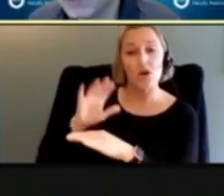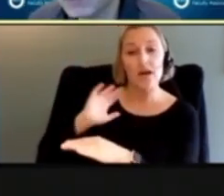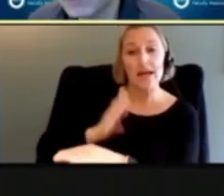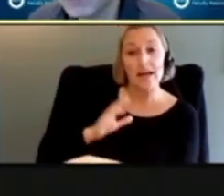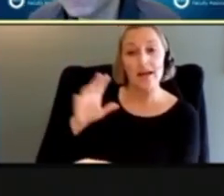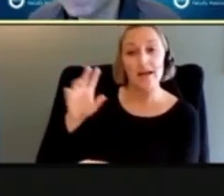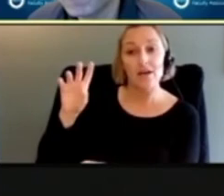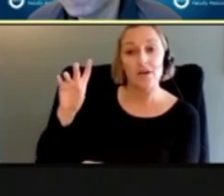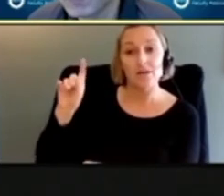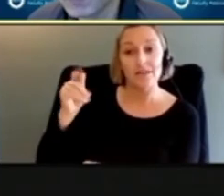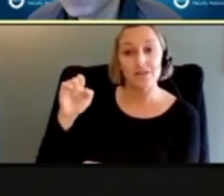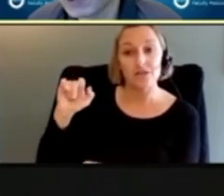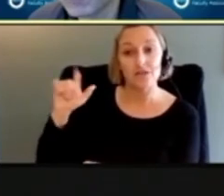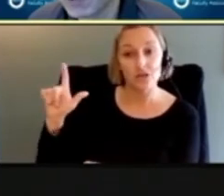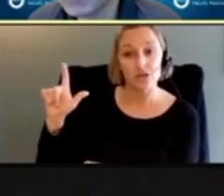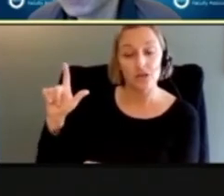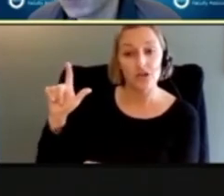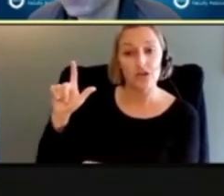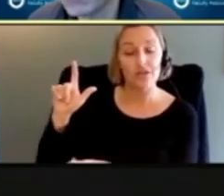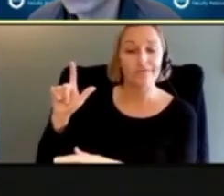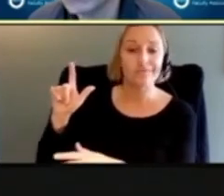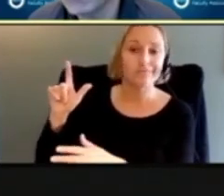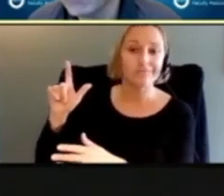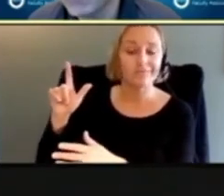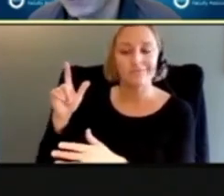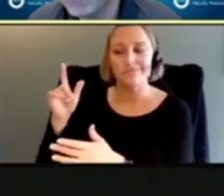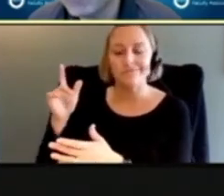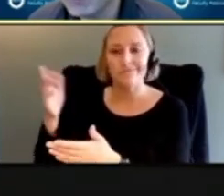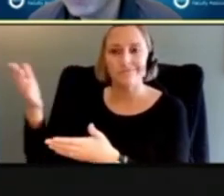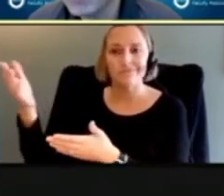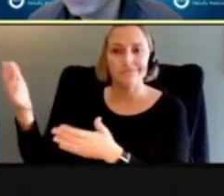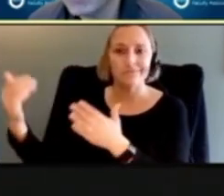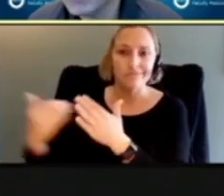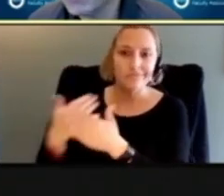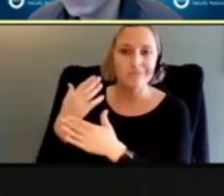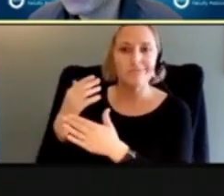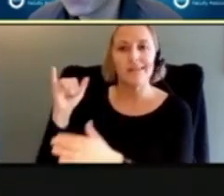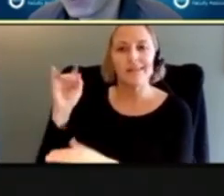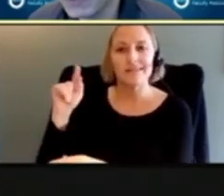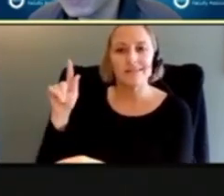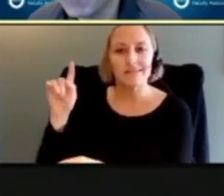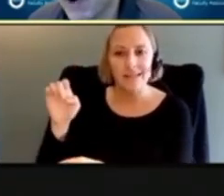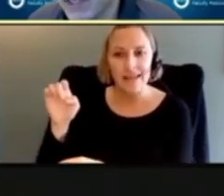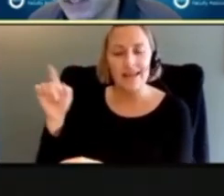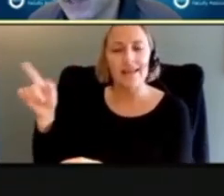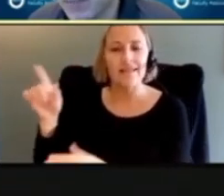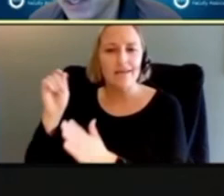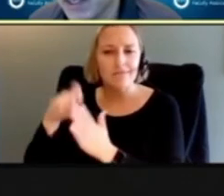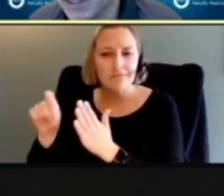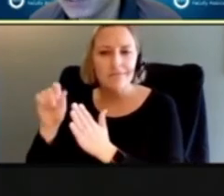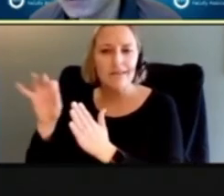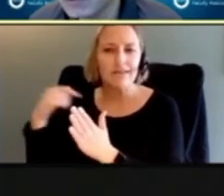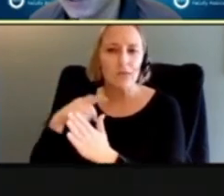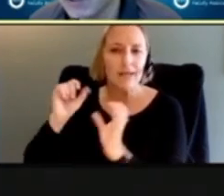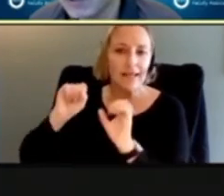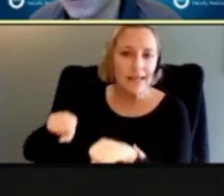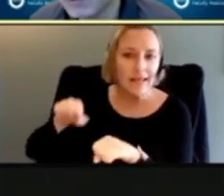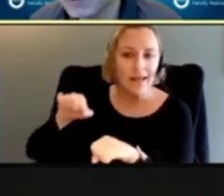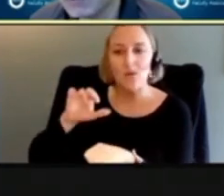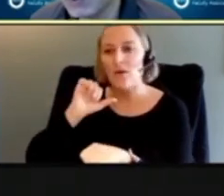they did check a box as to whether we could email them. And we have tried a variety of